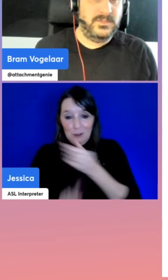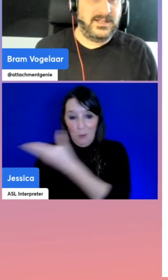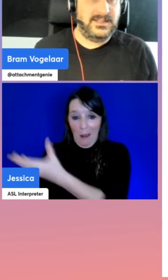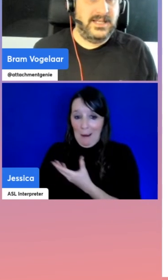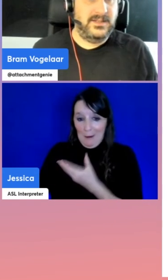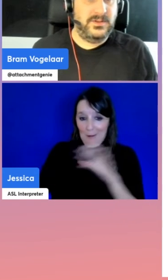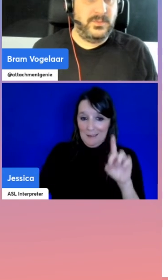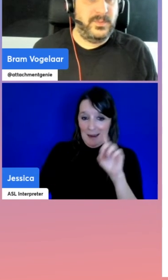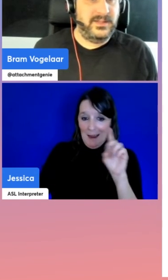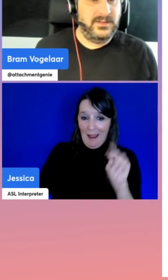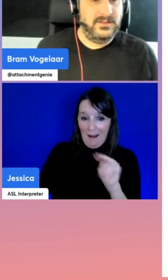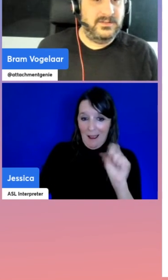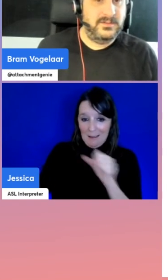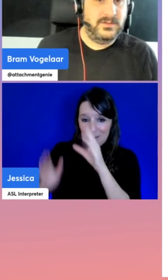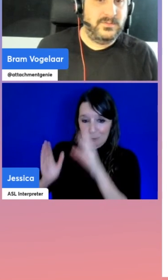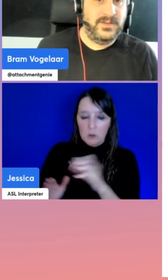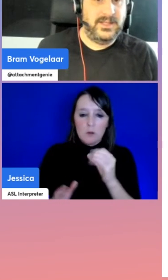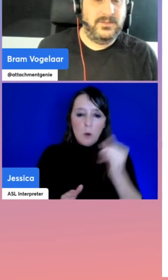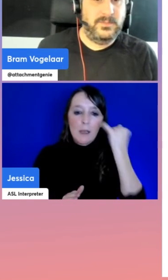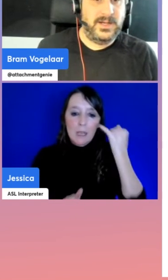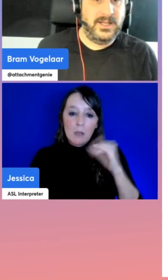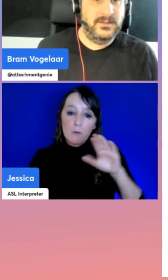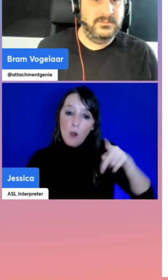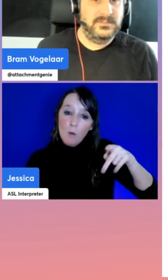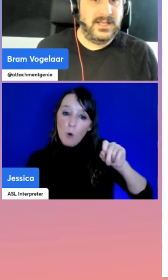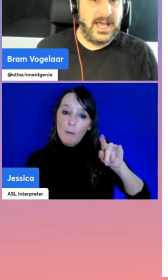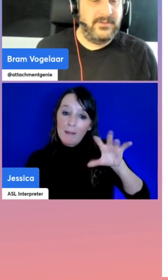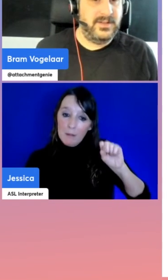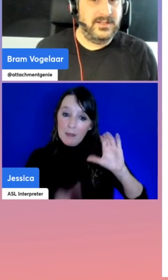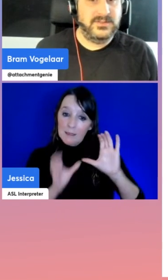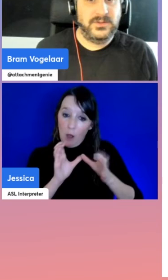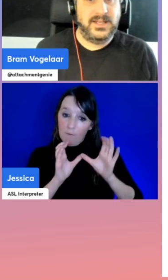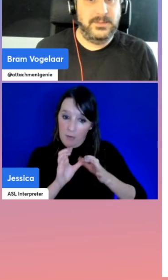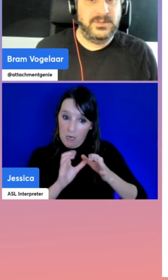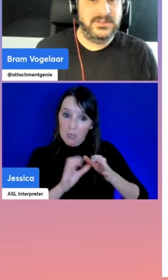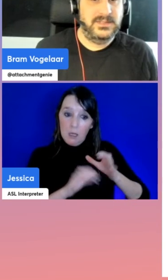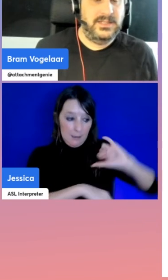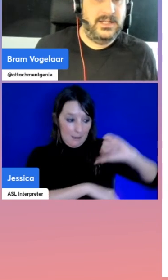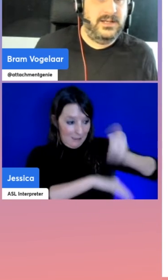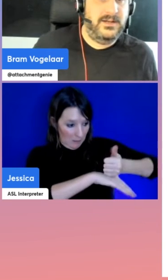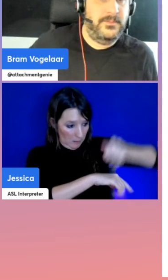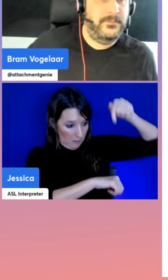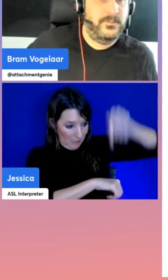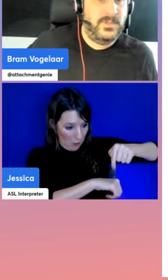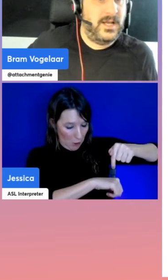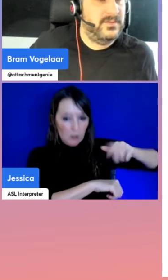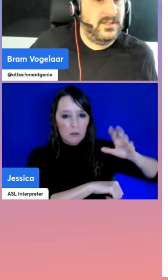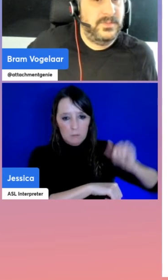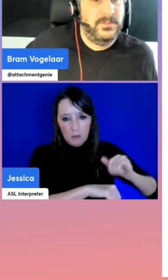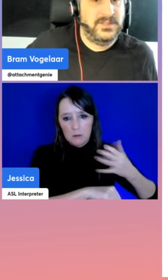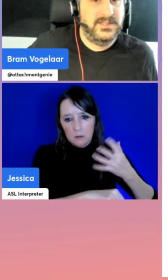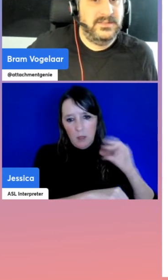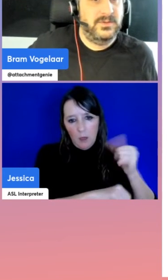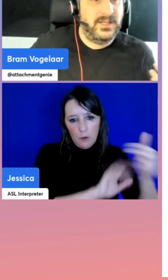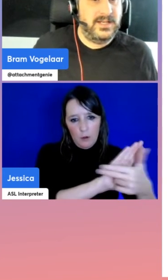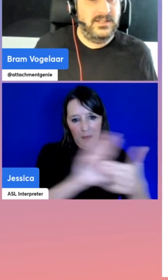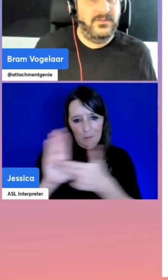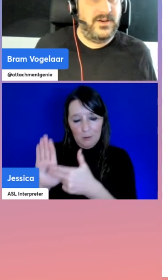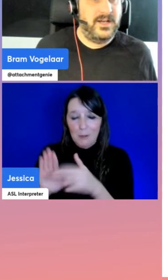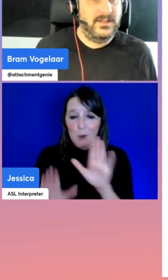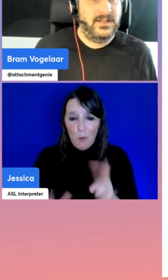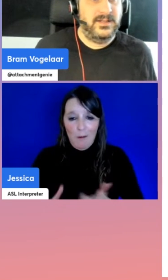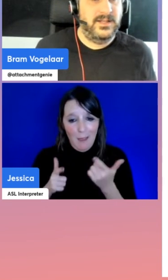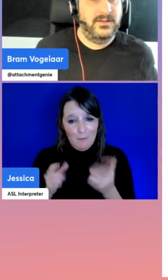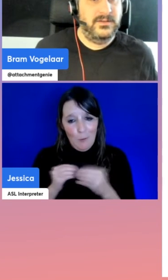you extend your Prometheus config by having external labels, life is going to be much easier, where you can